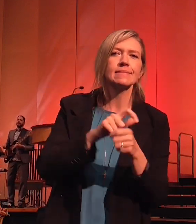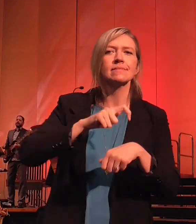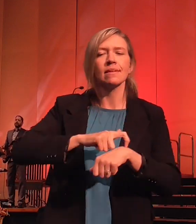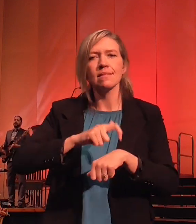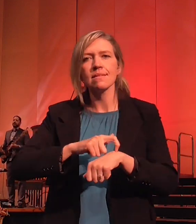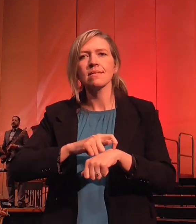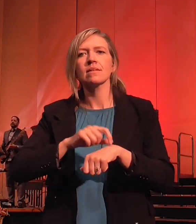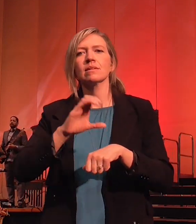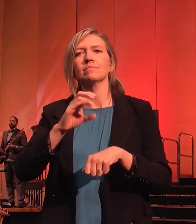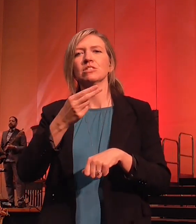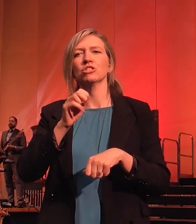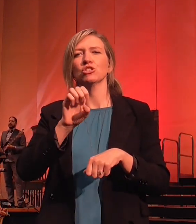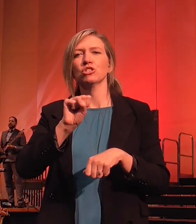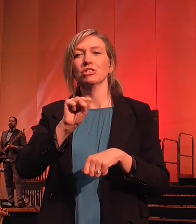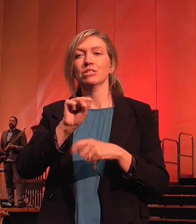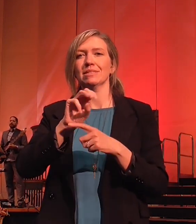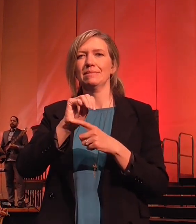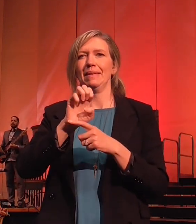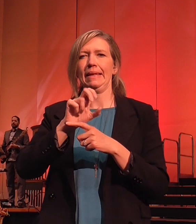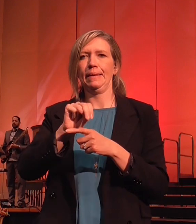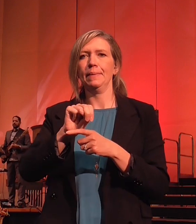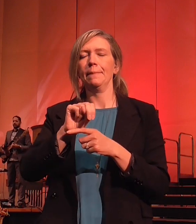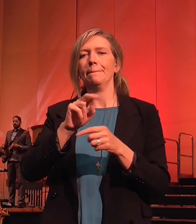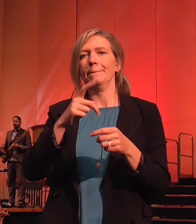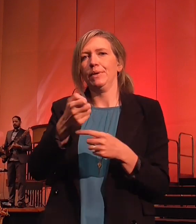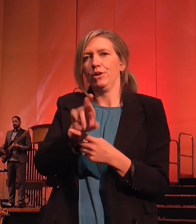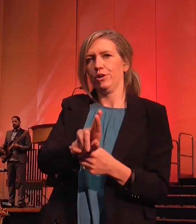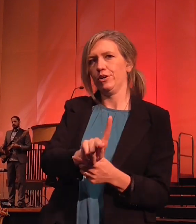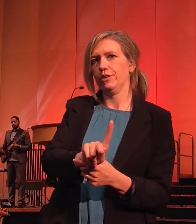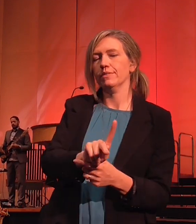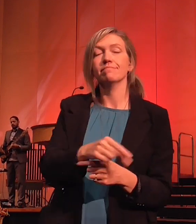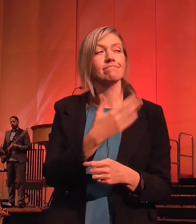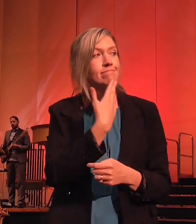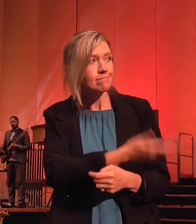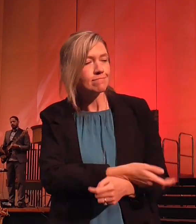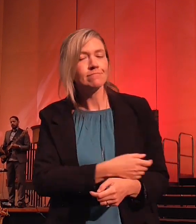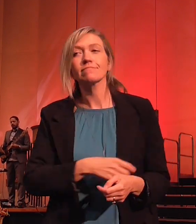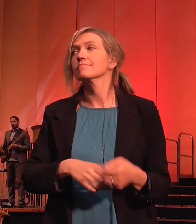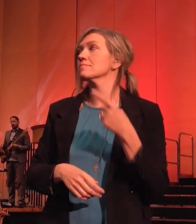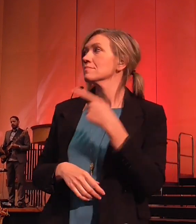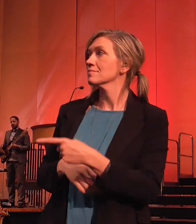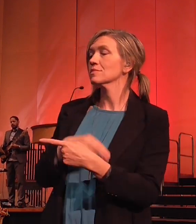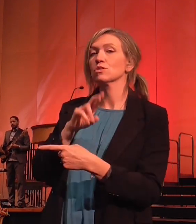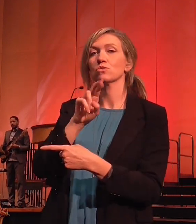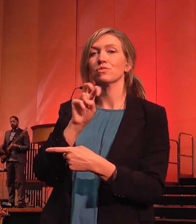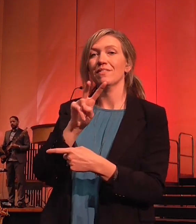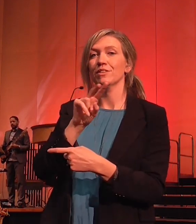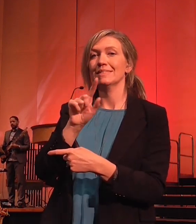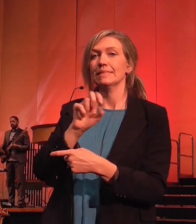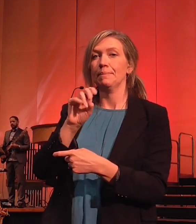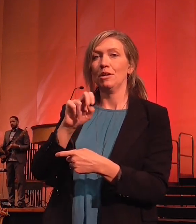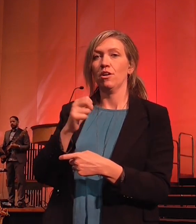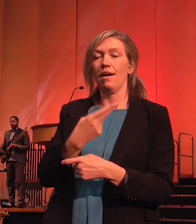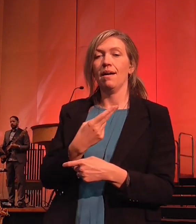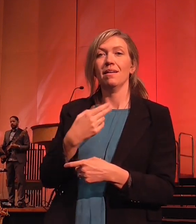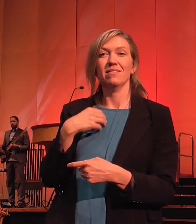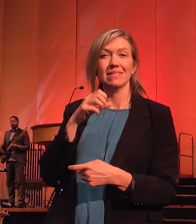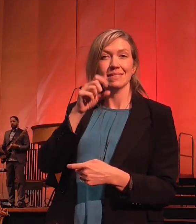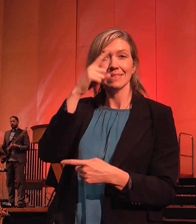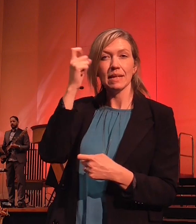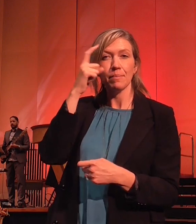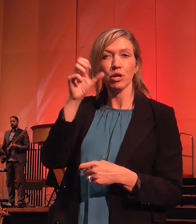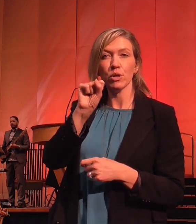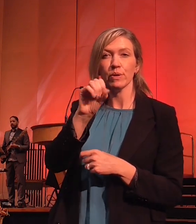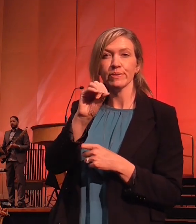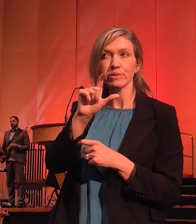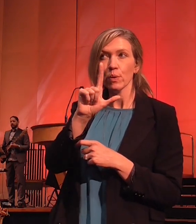what time at Cheeseman Park and all that good stuff. Thank you, Reverend Carol. Reverend Zamira, we've got summer solstice coming up this week. Yes,